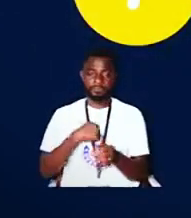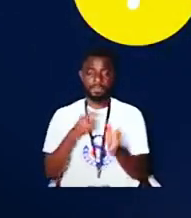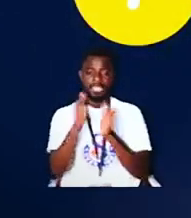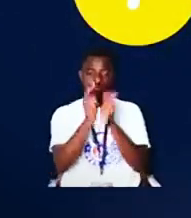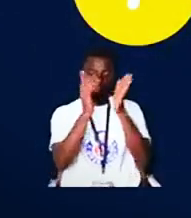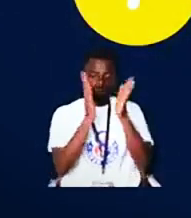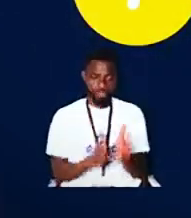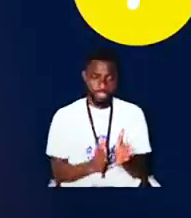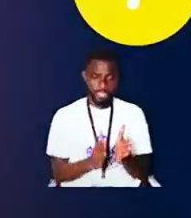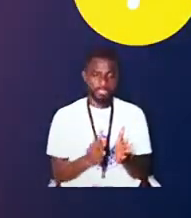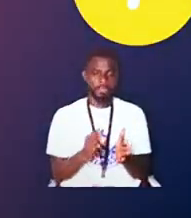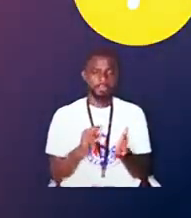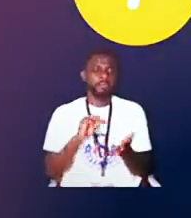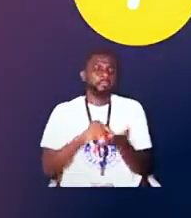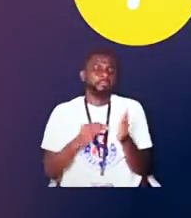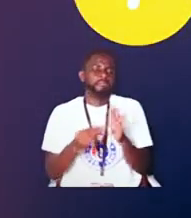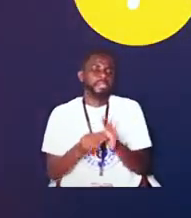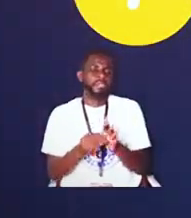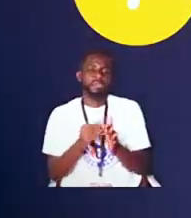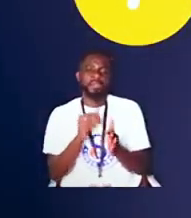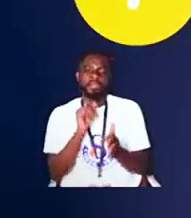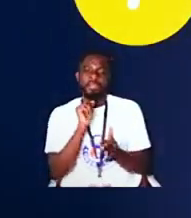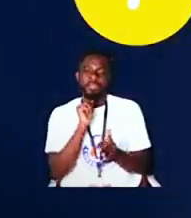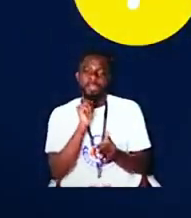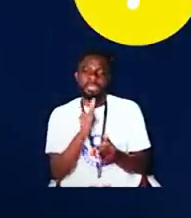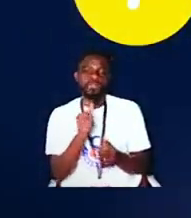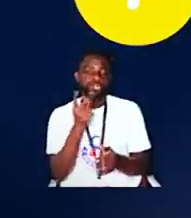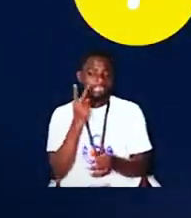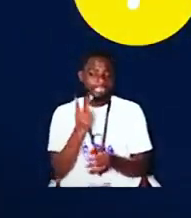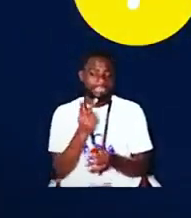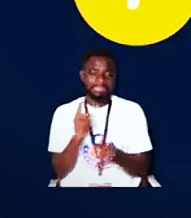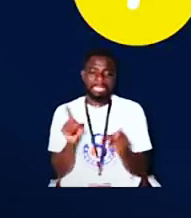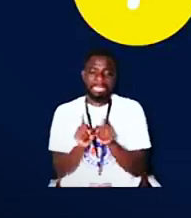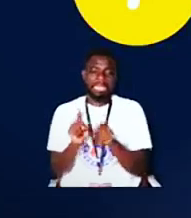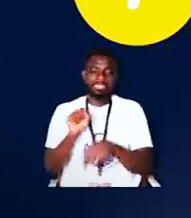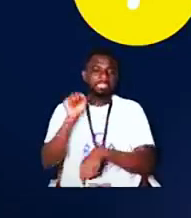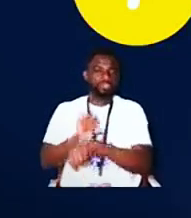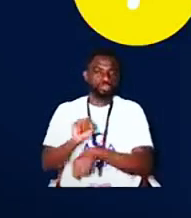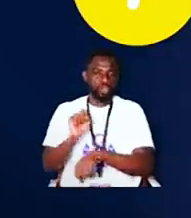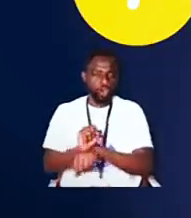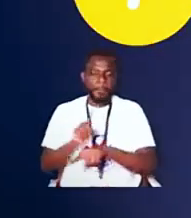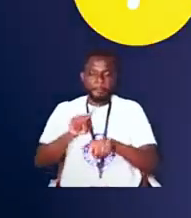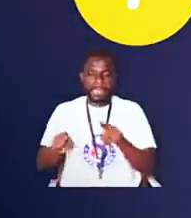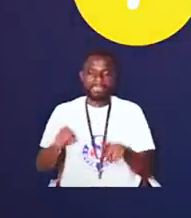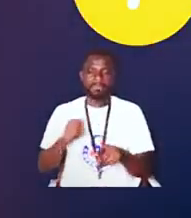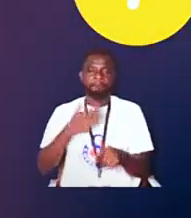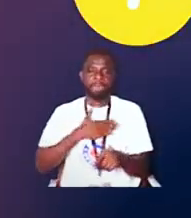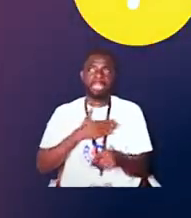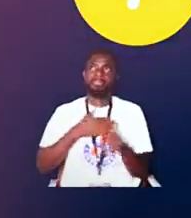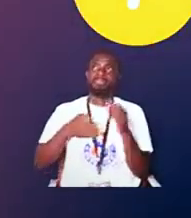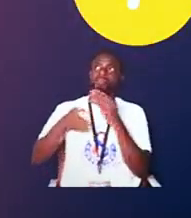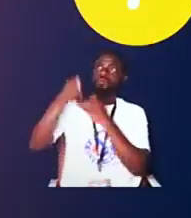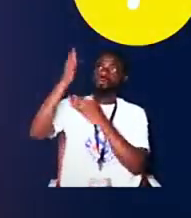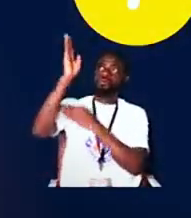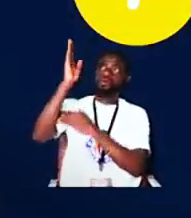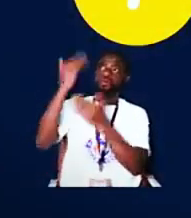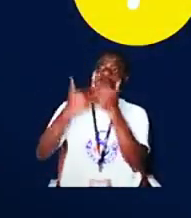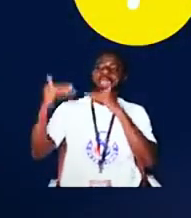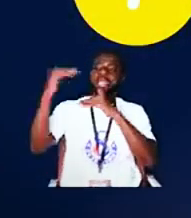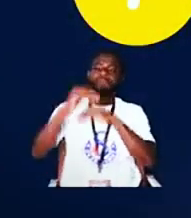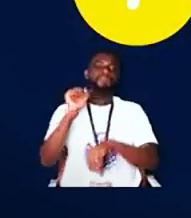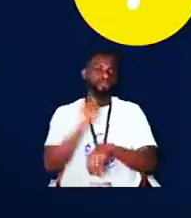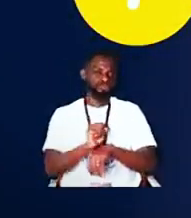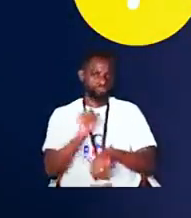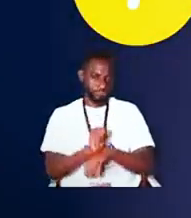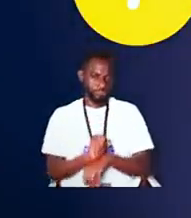lawyer, I don't see that as a job. It is my kingdom assignment. Yes. Once